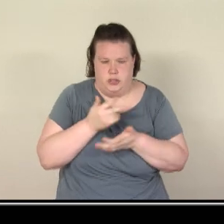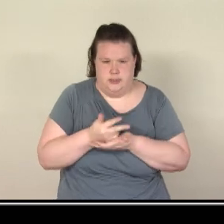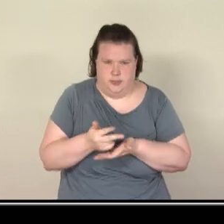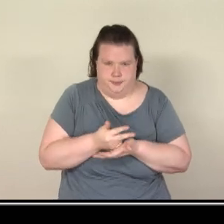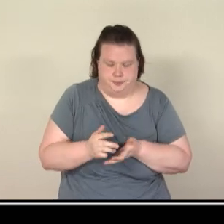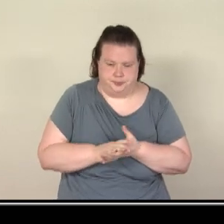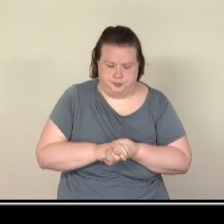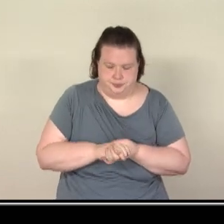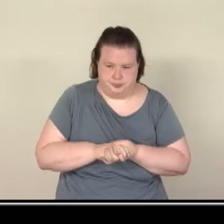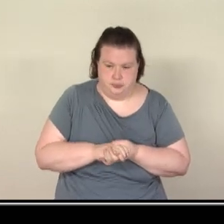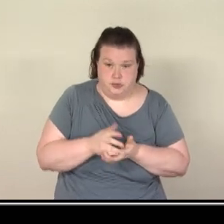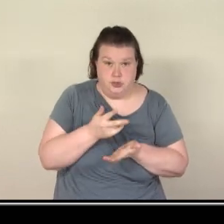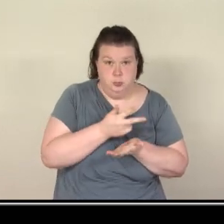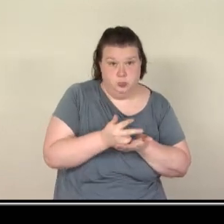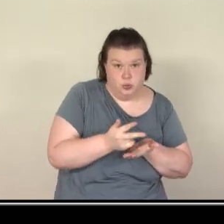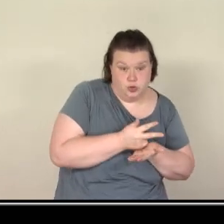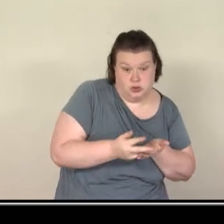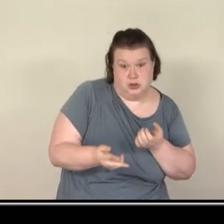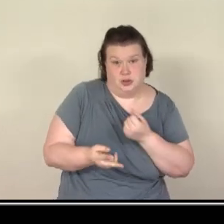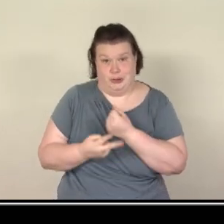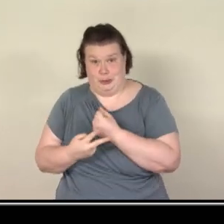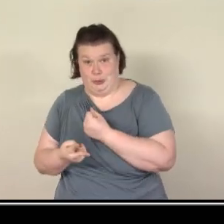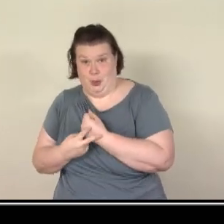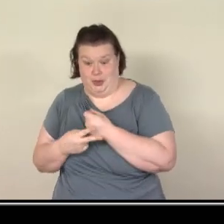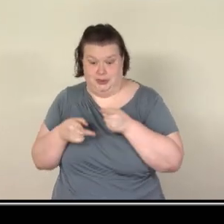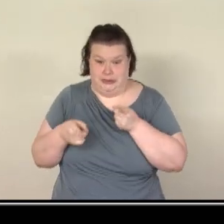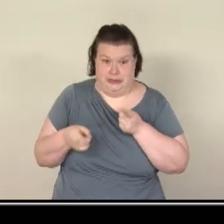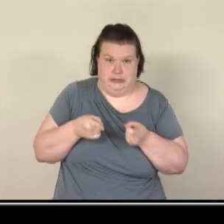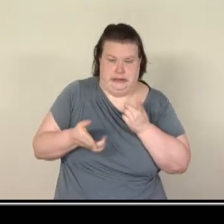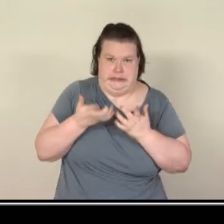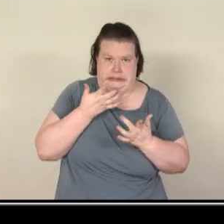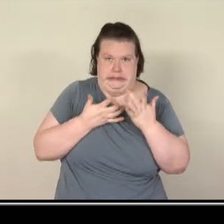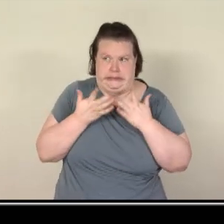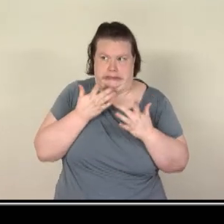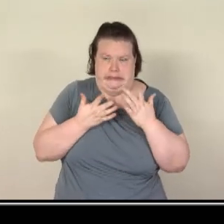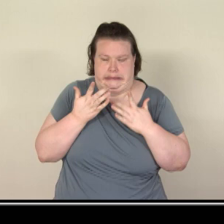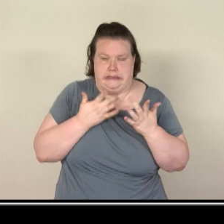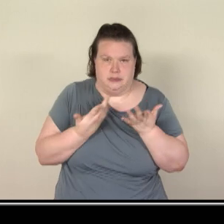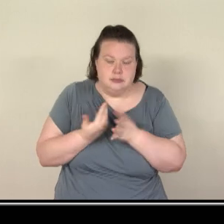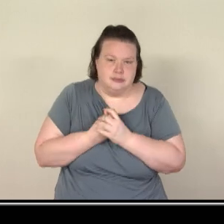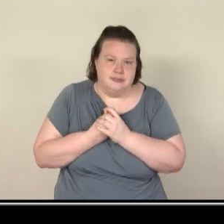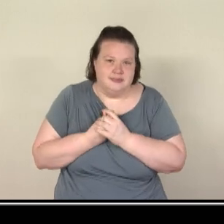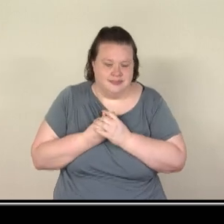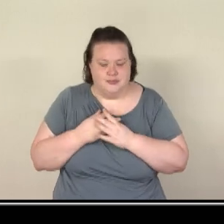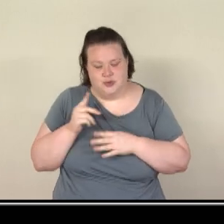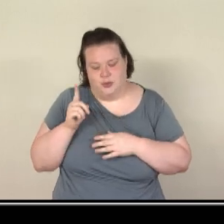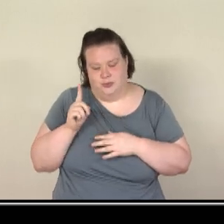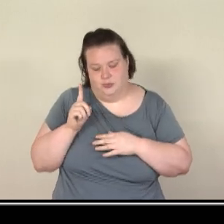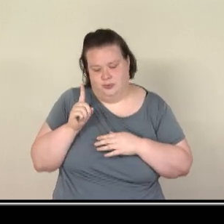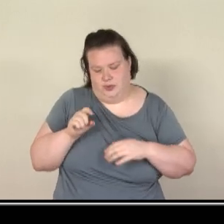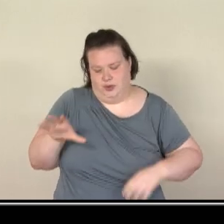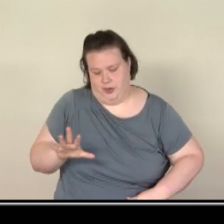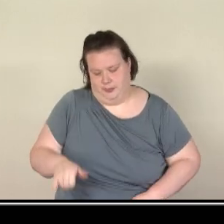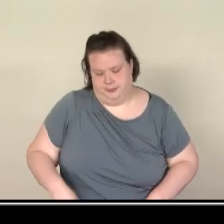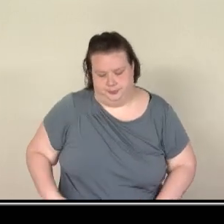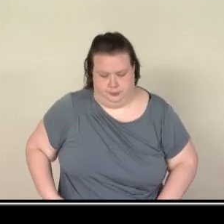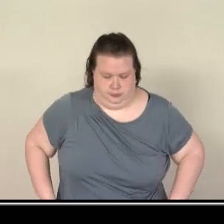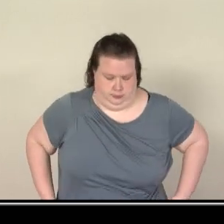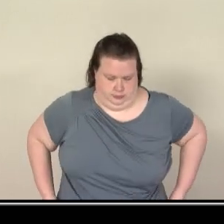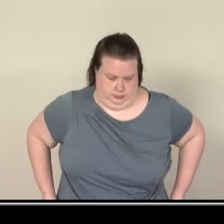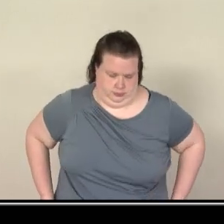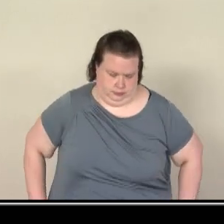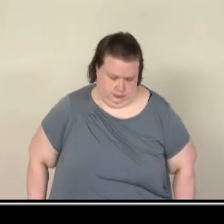We know parking and storage are some of the, basically the two things that we always hear about. So making sure we address that. You'll see